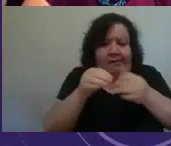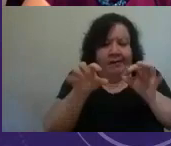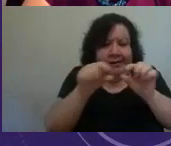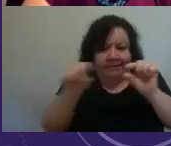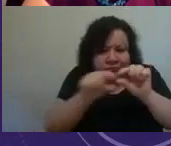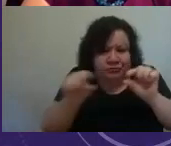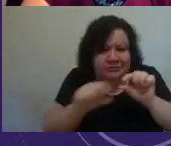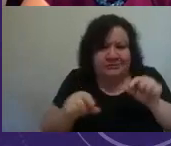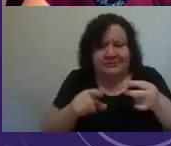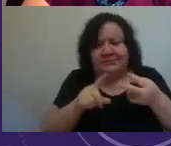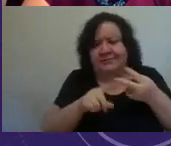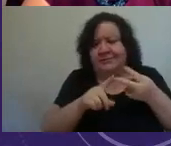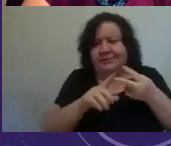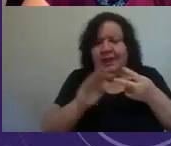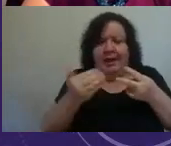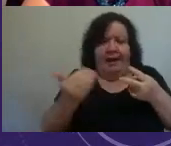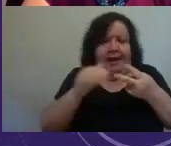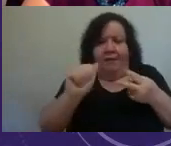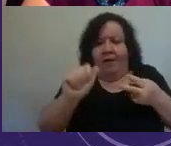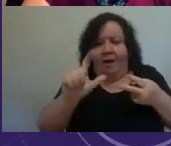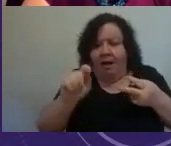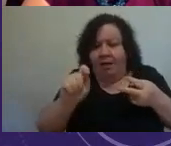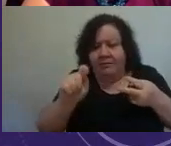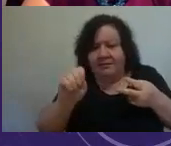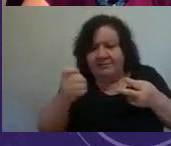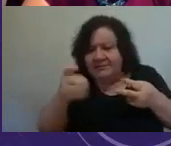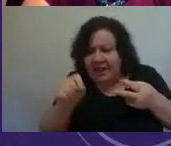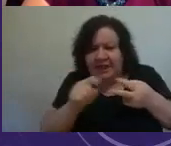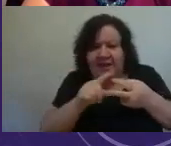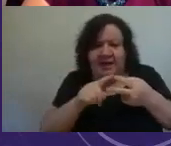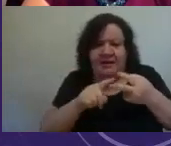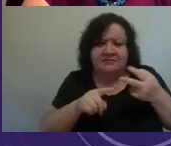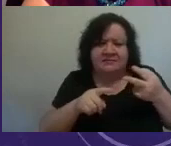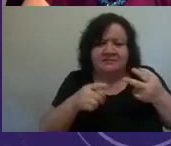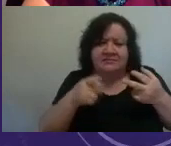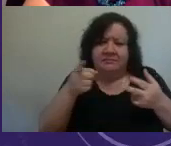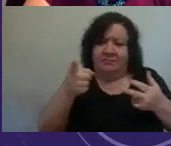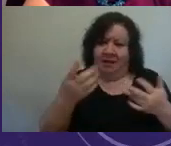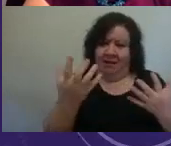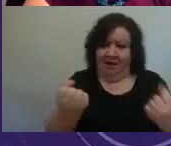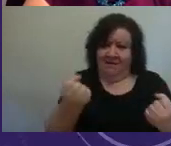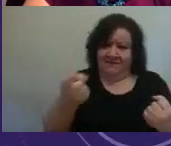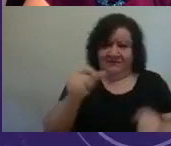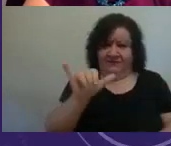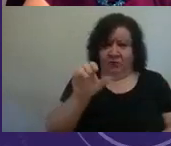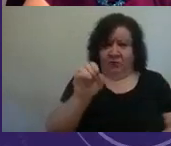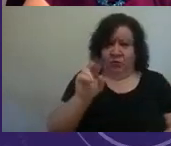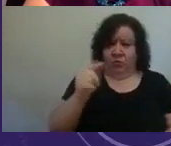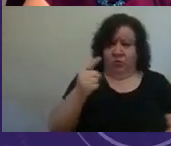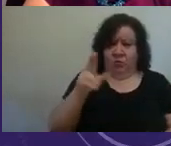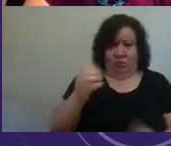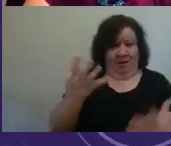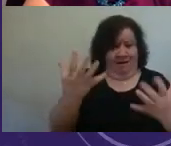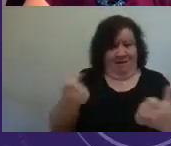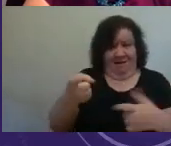in the search, there are a lot of tutorials that explain that. I hope that was the right answer